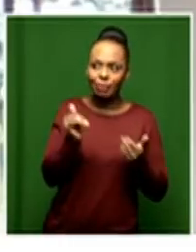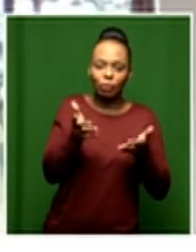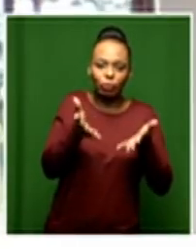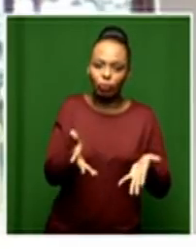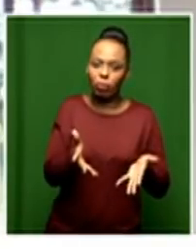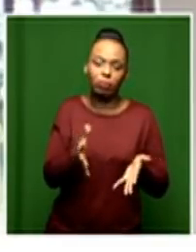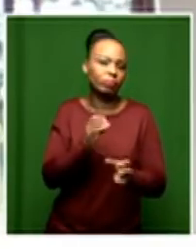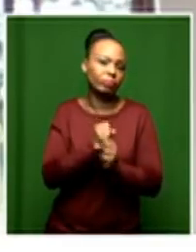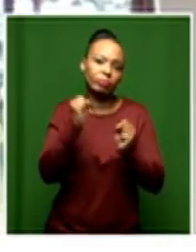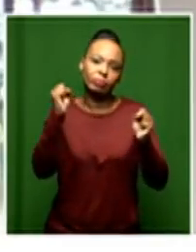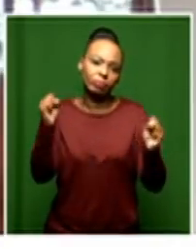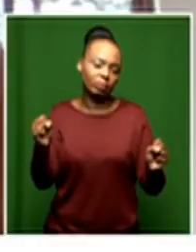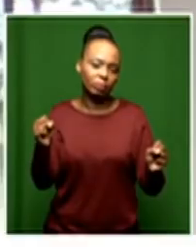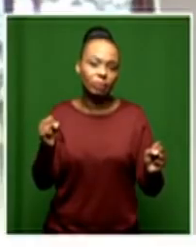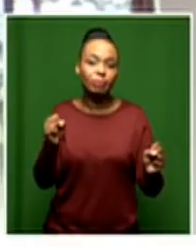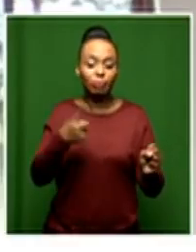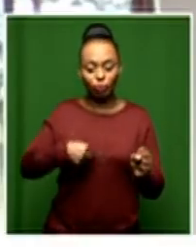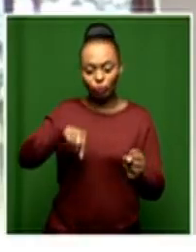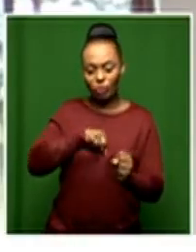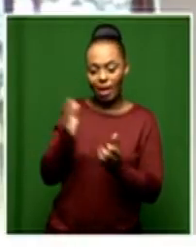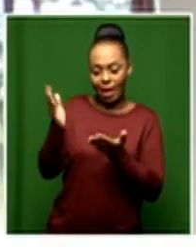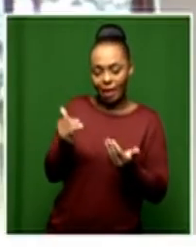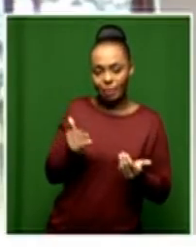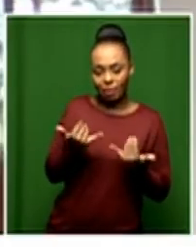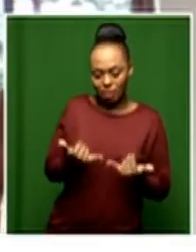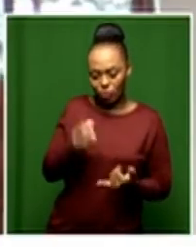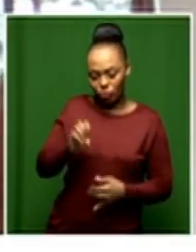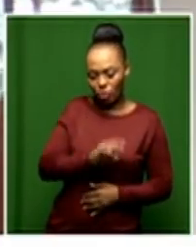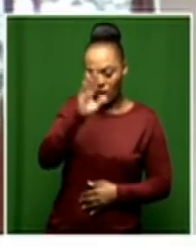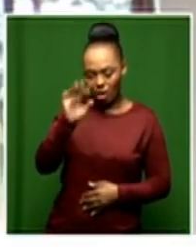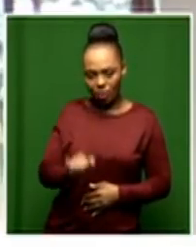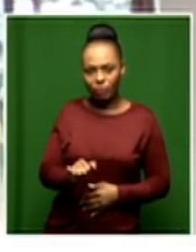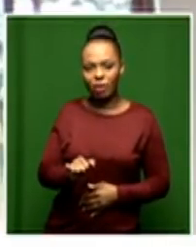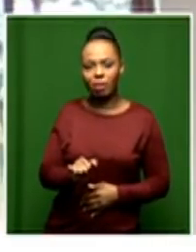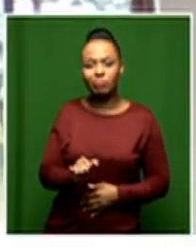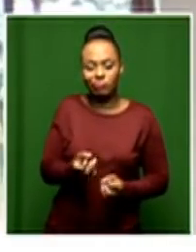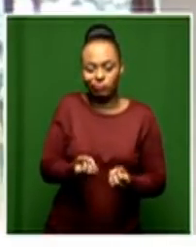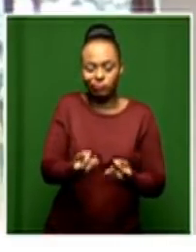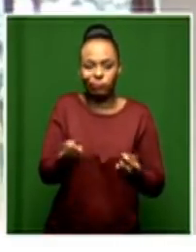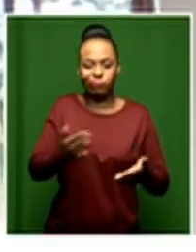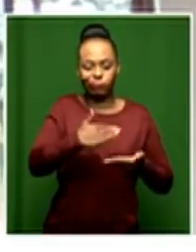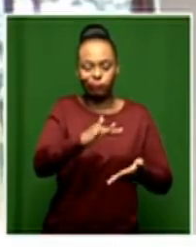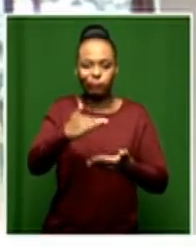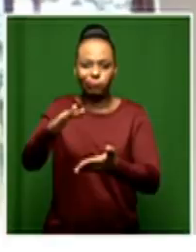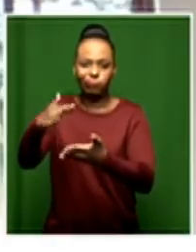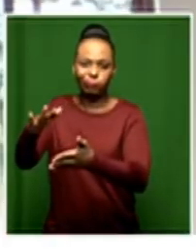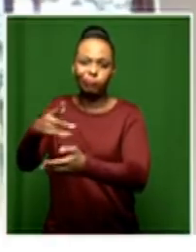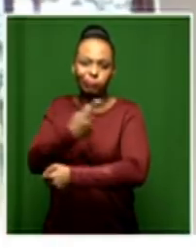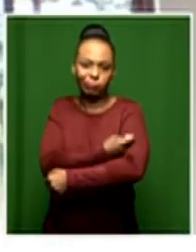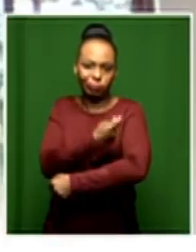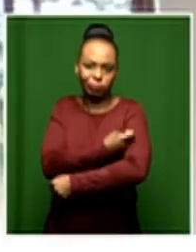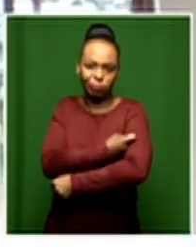expected. We expecting in South Africa to initially to roll the vaccines that was purchased